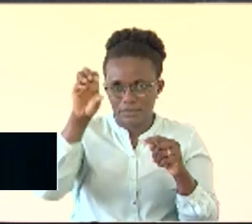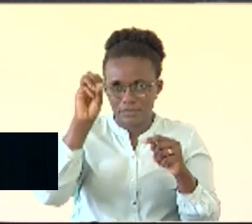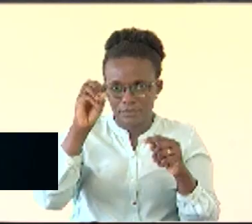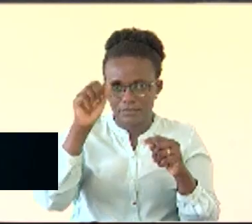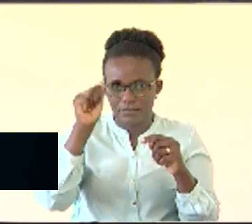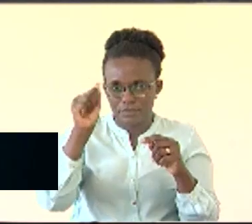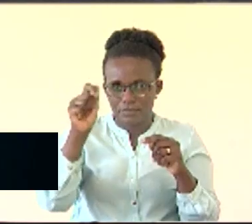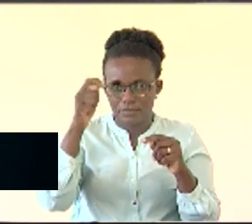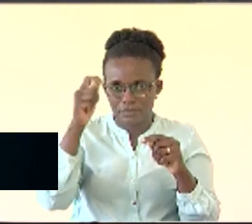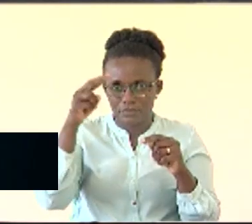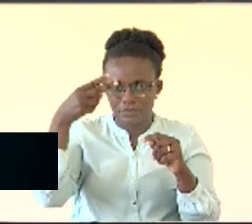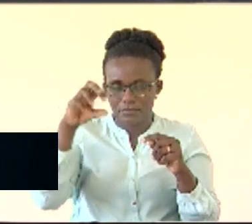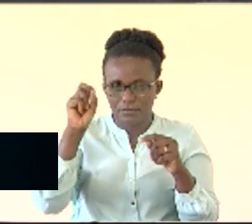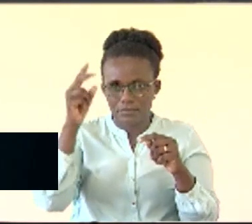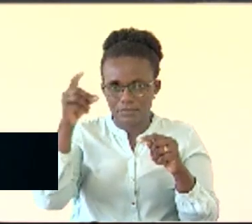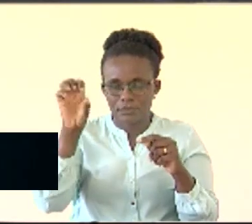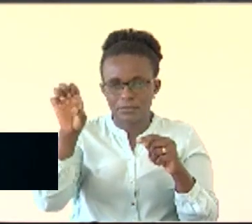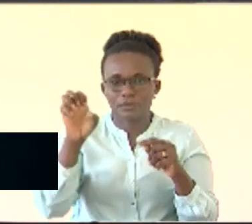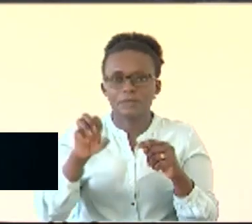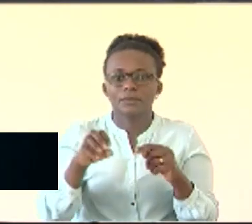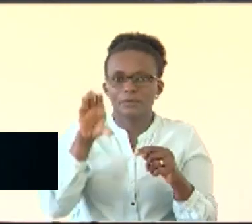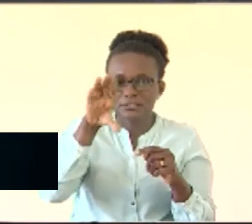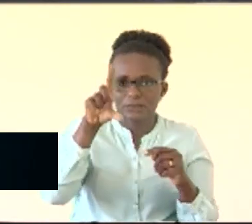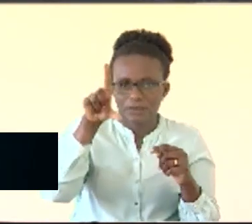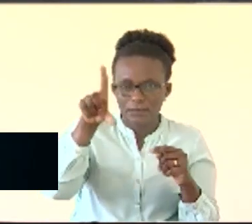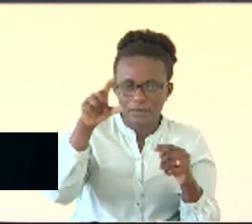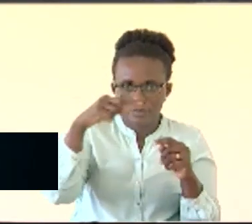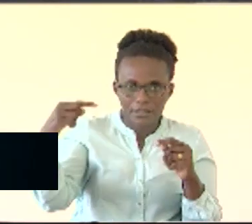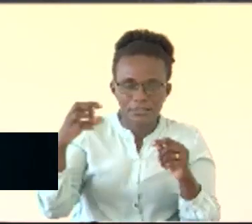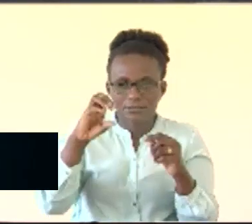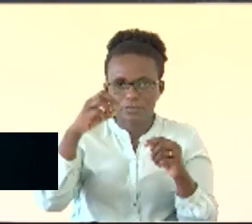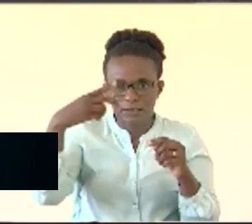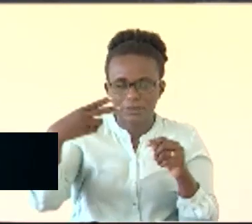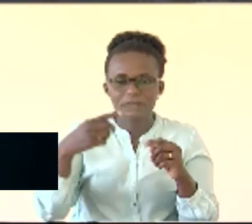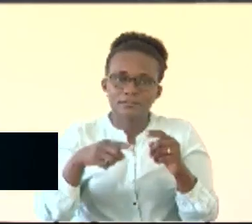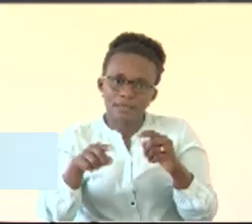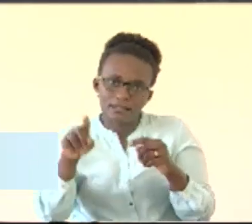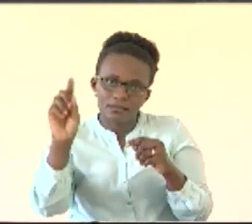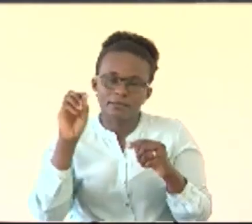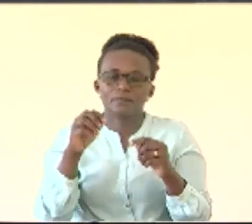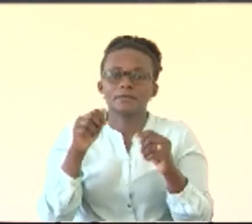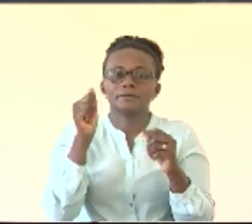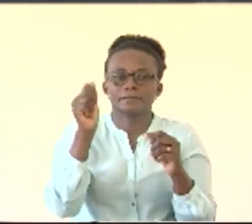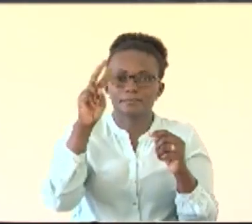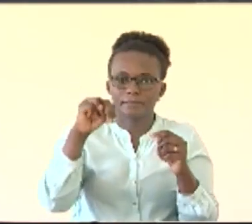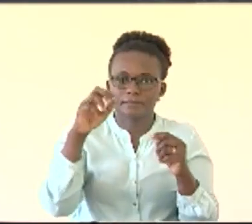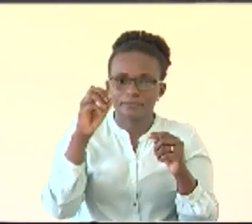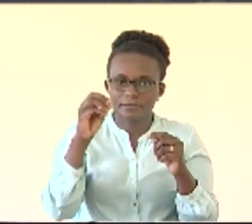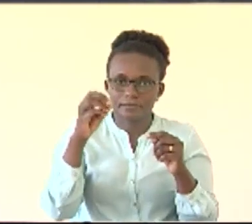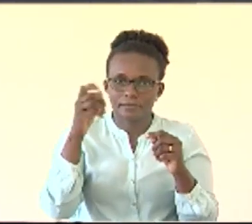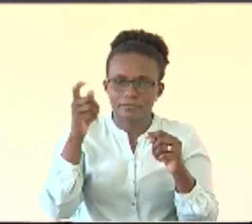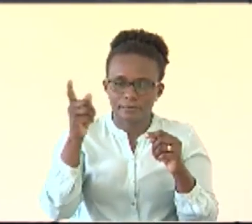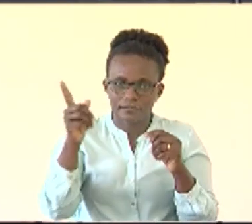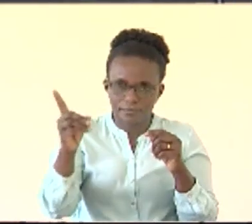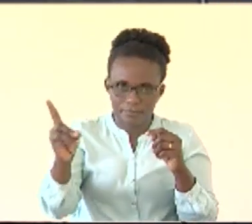is moving to the anode. But when they reach at the anode, the respective electrodes, one of them discharges. One